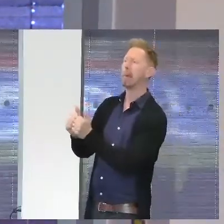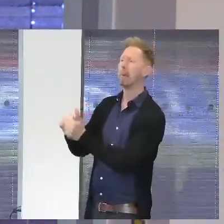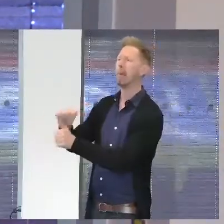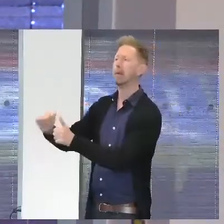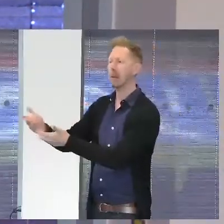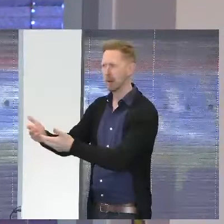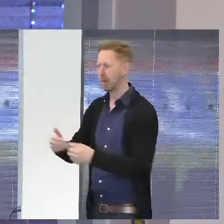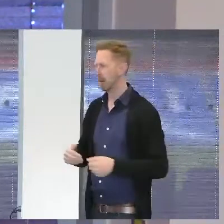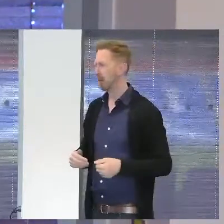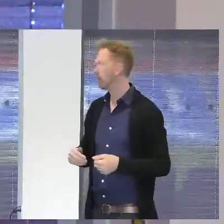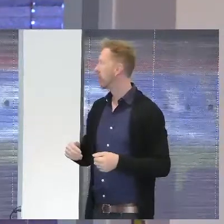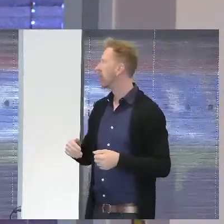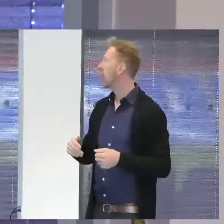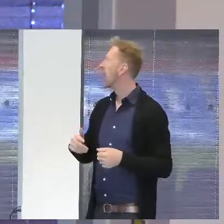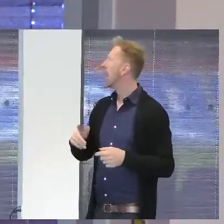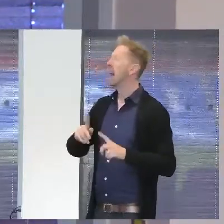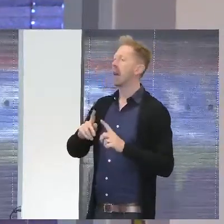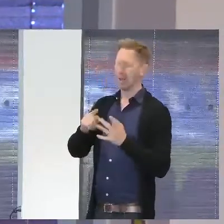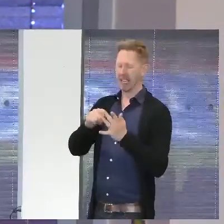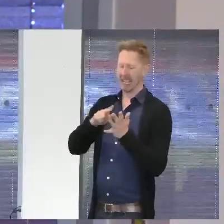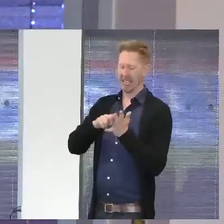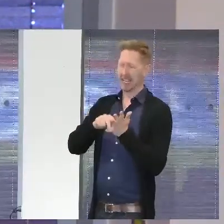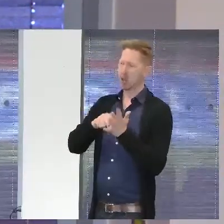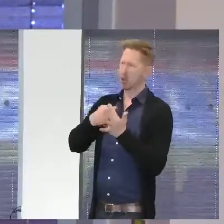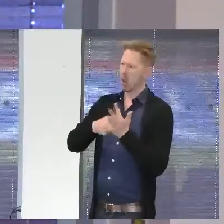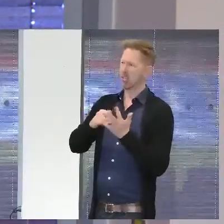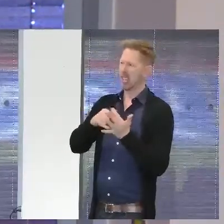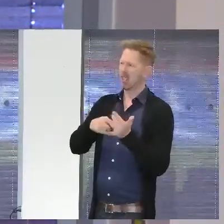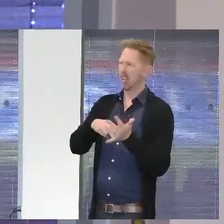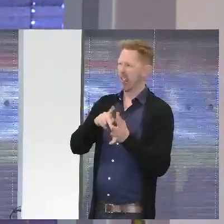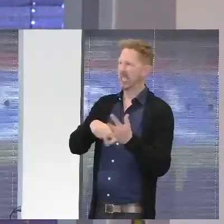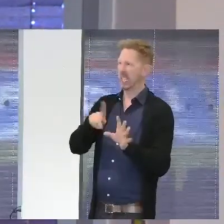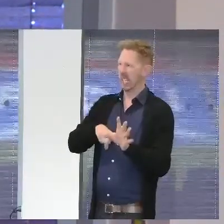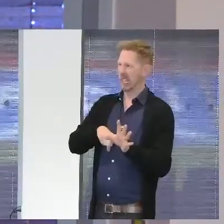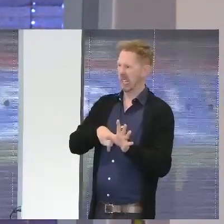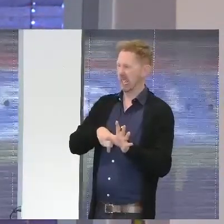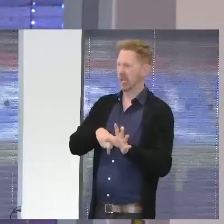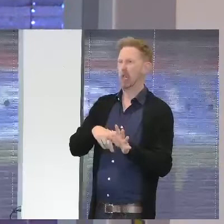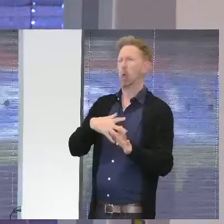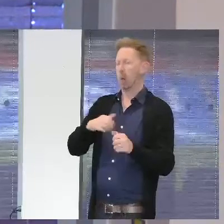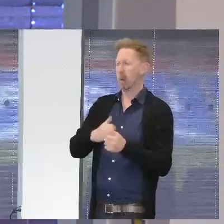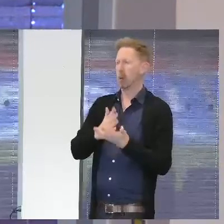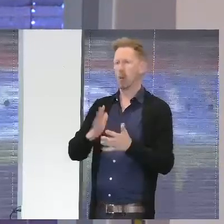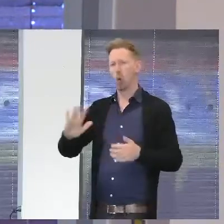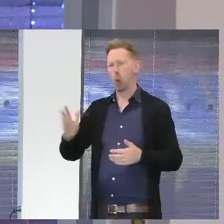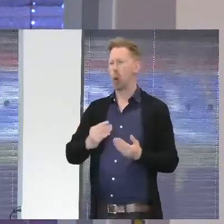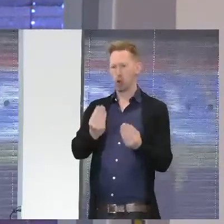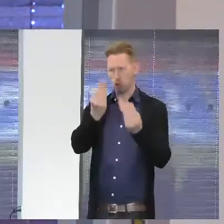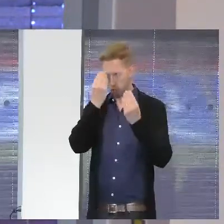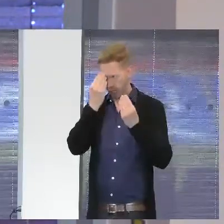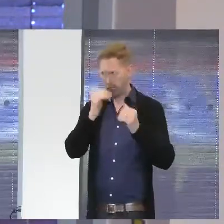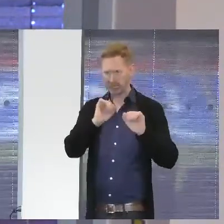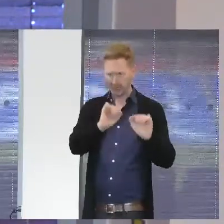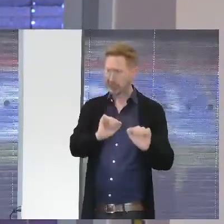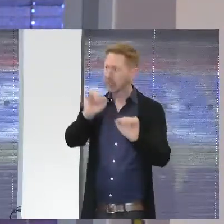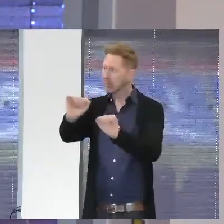to make, that it is an intersectional scheme. We make sure everyone gets the same training and learns from each other's